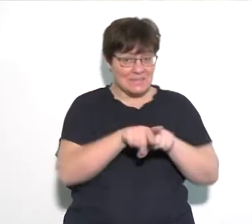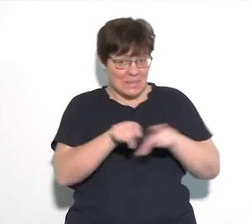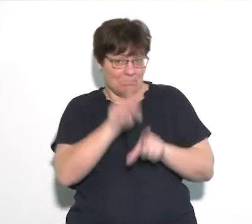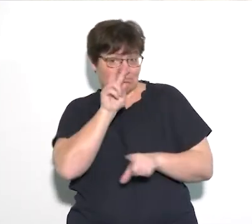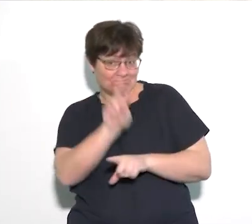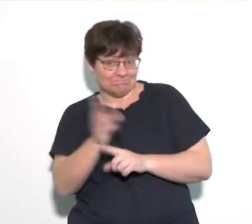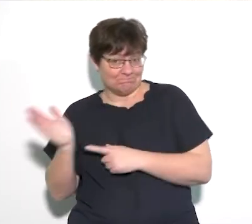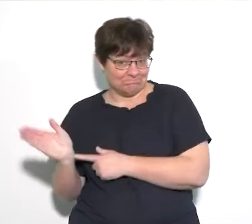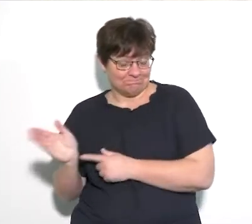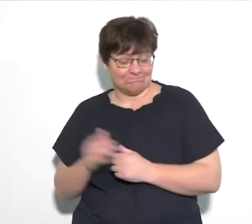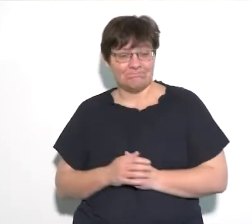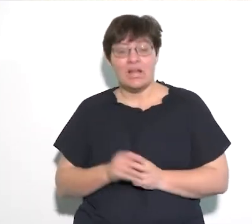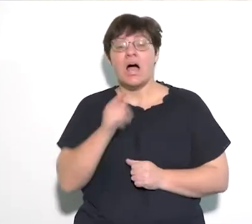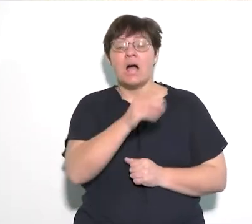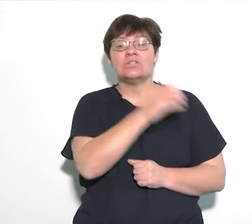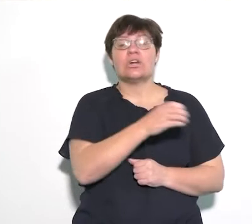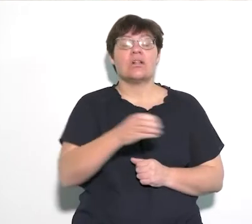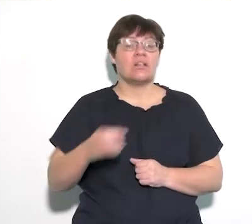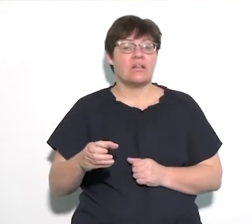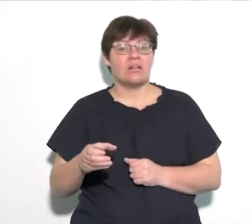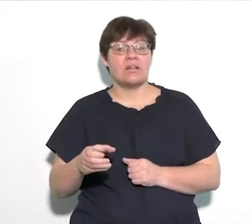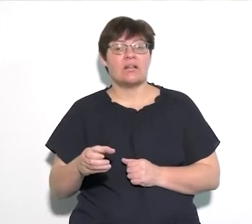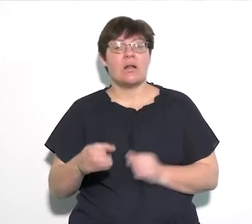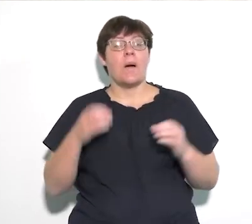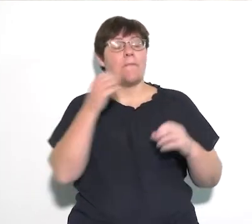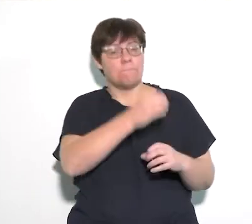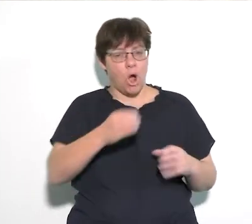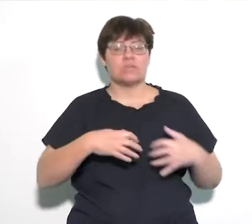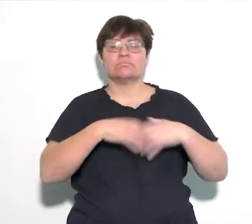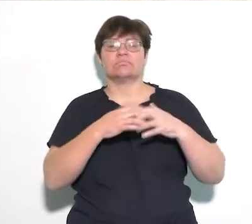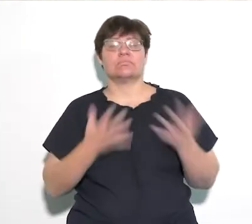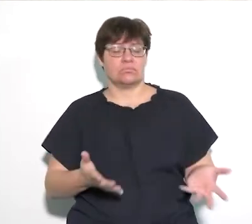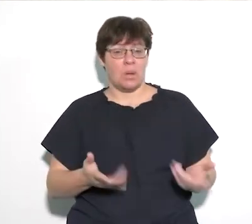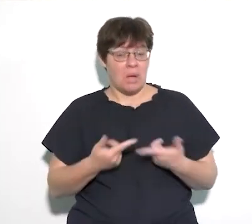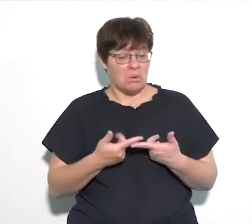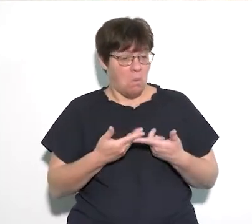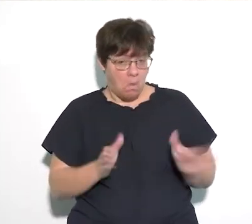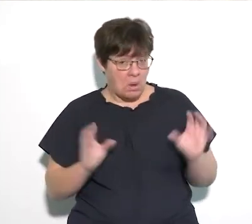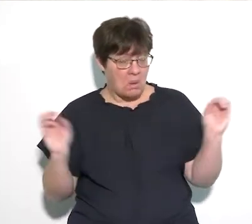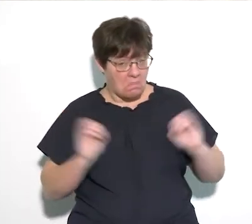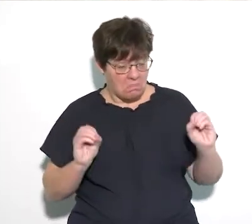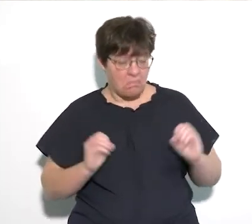have here. These circles came in the box, but if you don't have any open